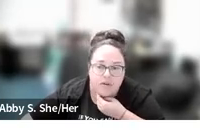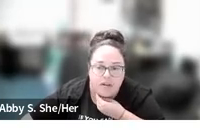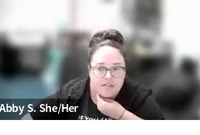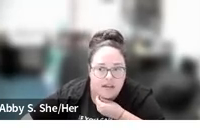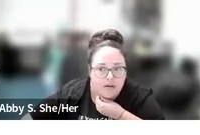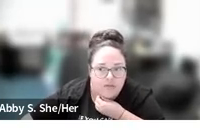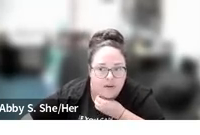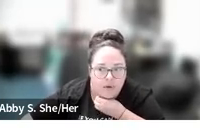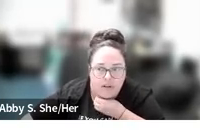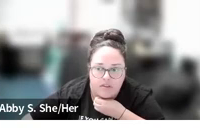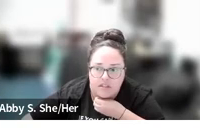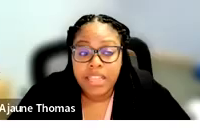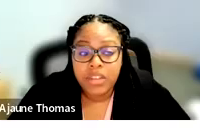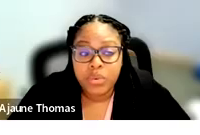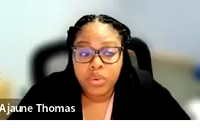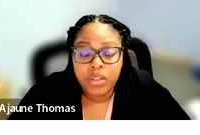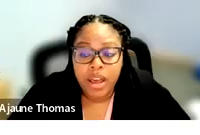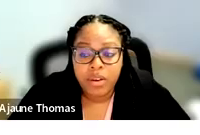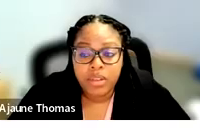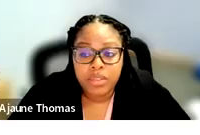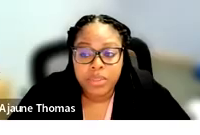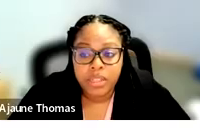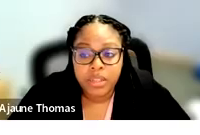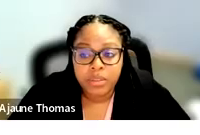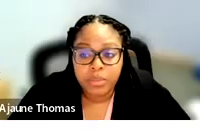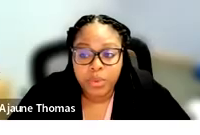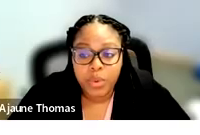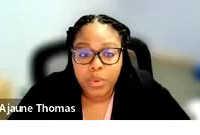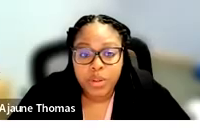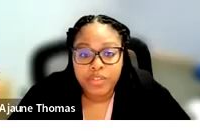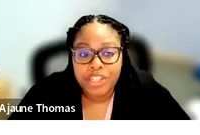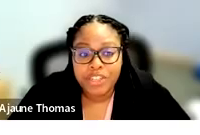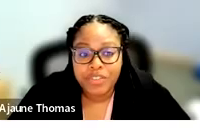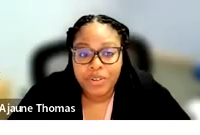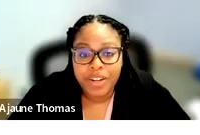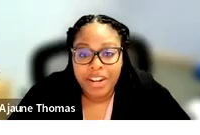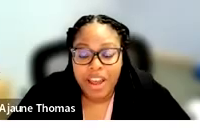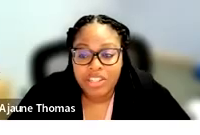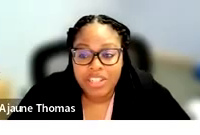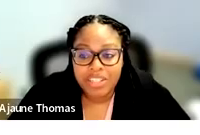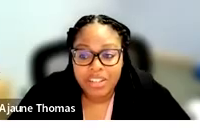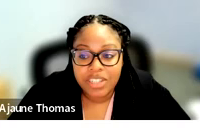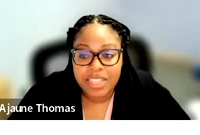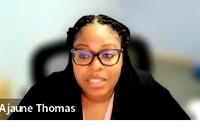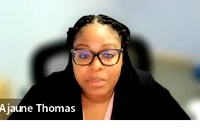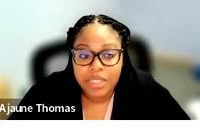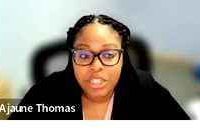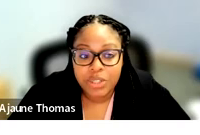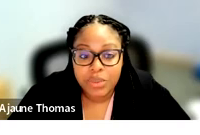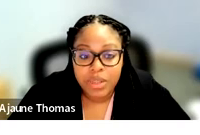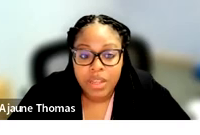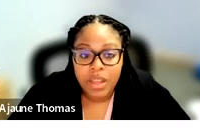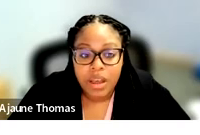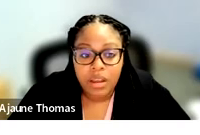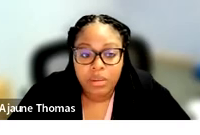Actually, did you want to go to the next slide? I don't know if I wrote it. Yeah, I think the Google Lookout is really a cool feature for interaction and touch accessibility